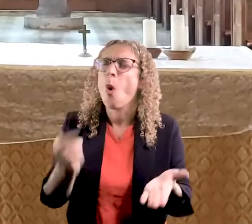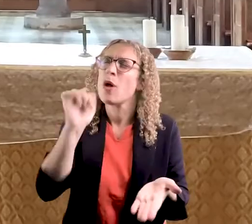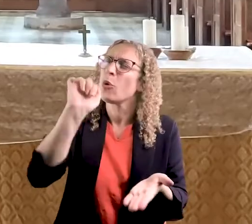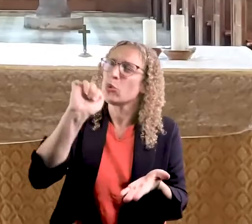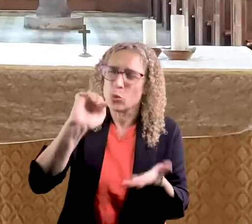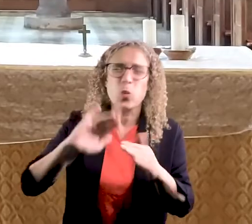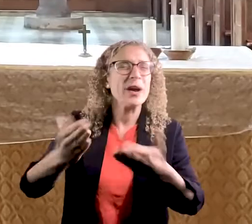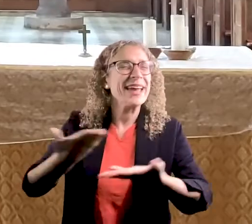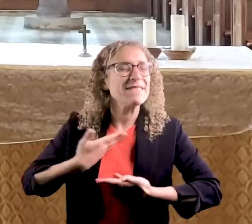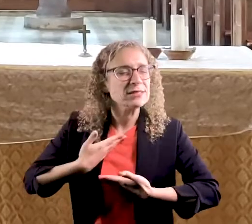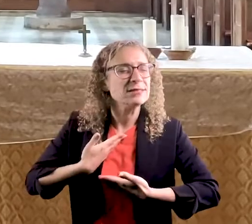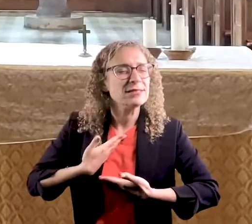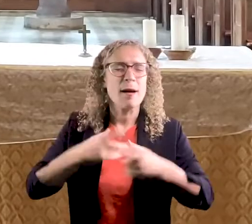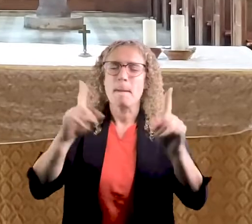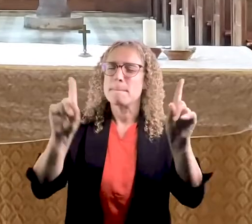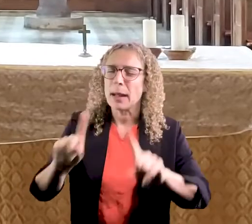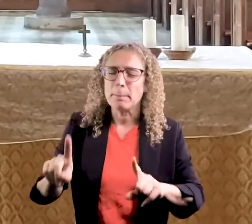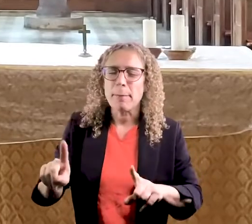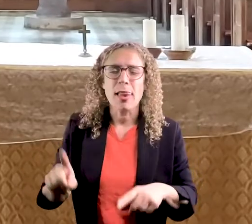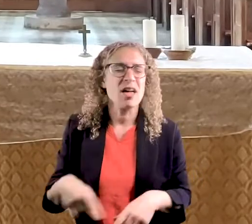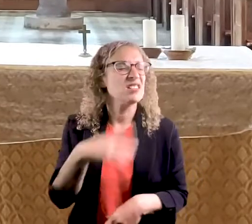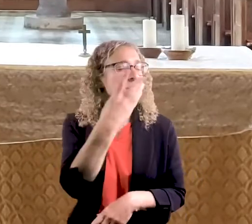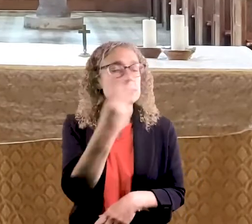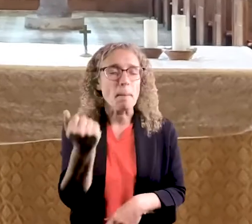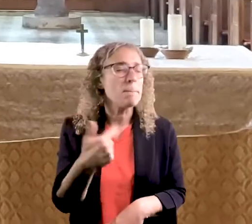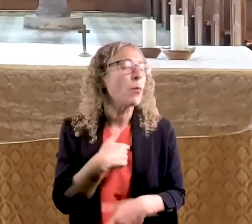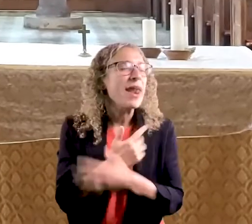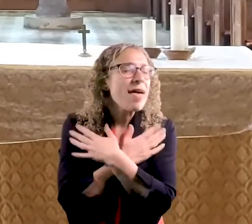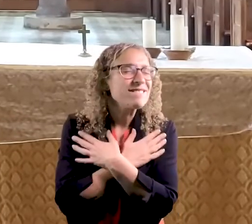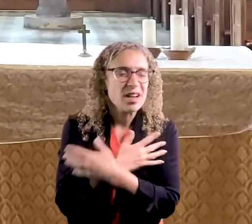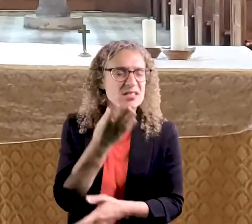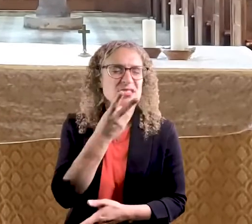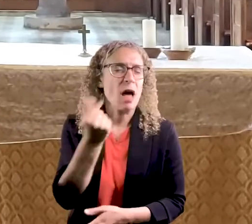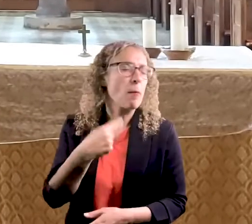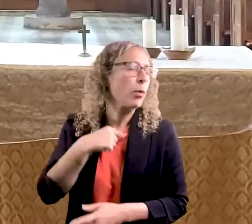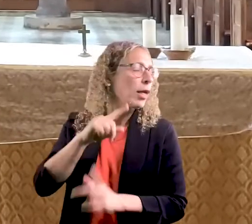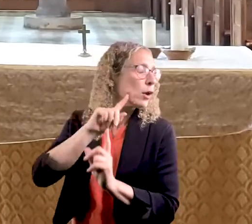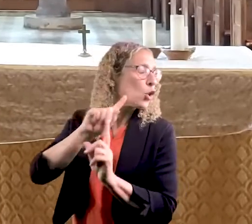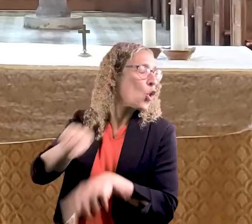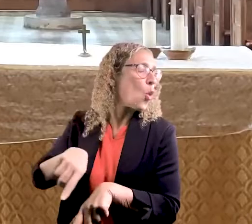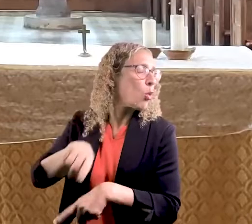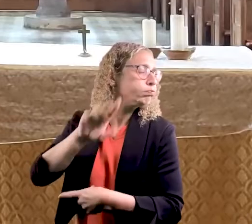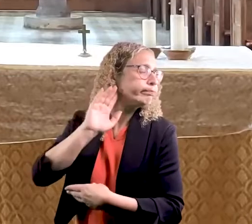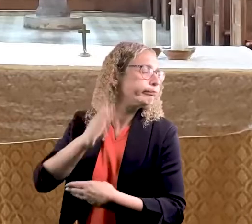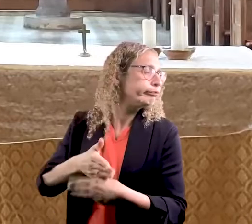earth, those we love and those we choose not to love,